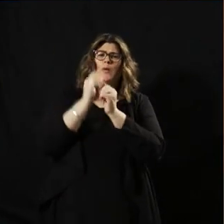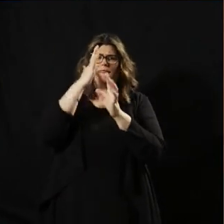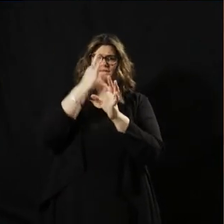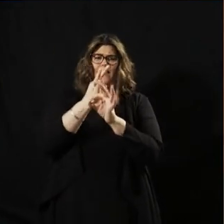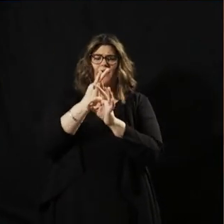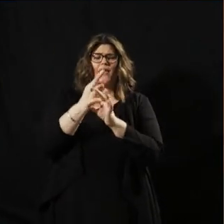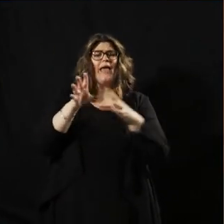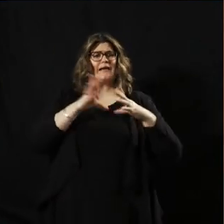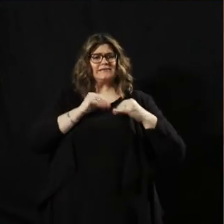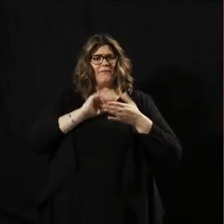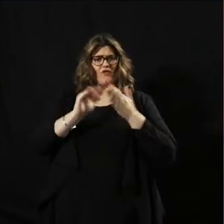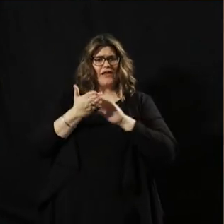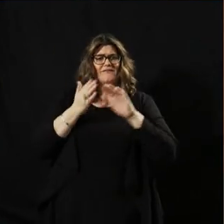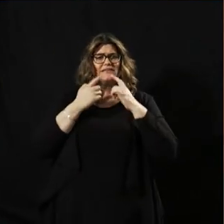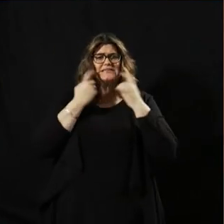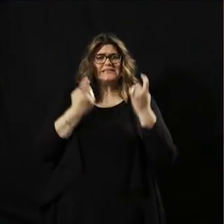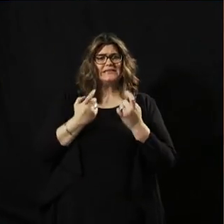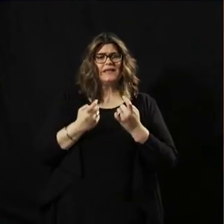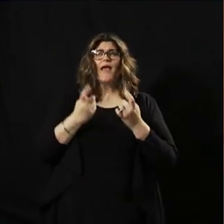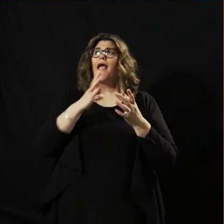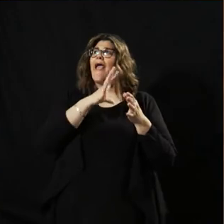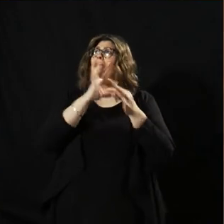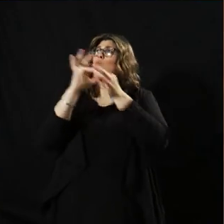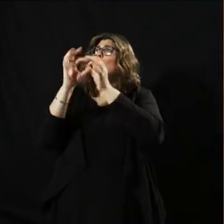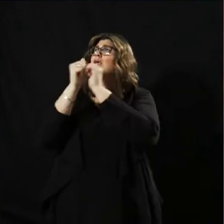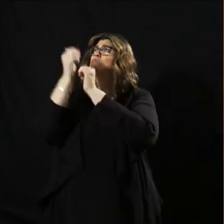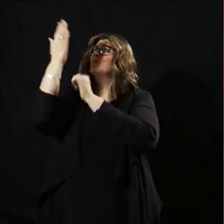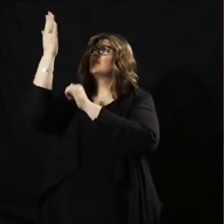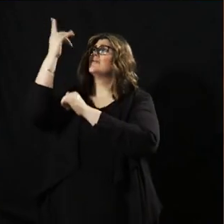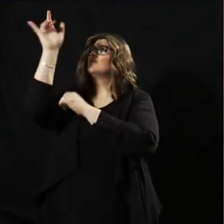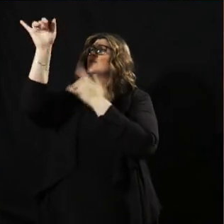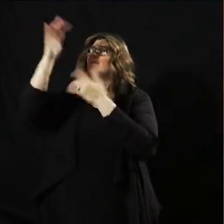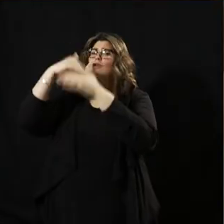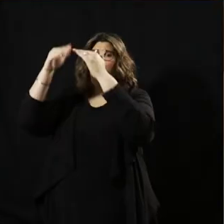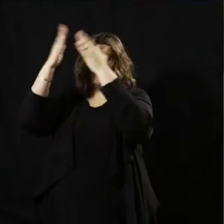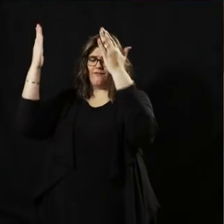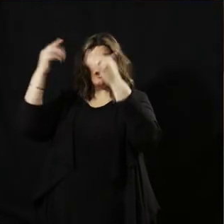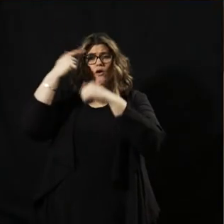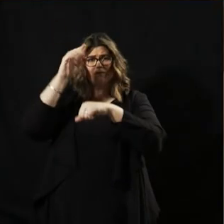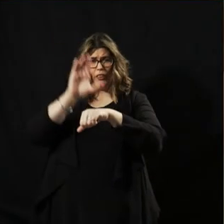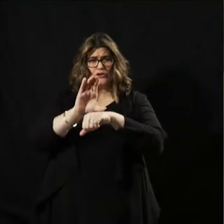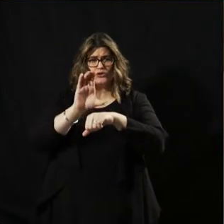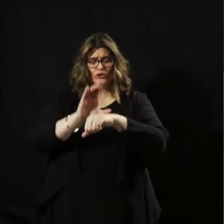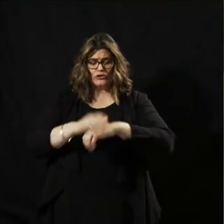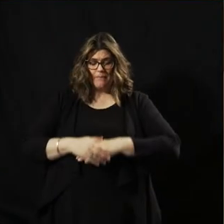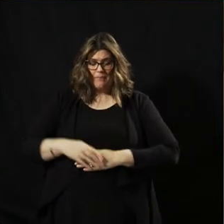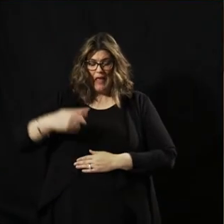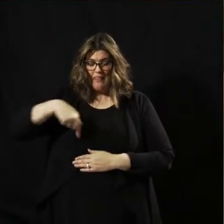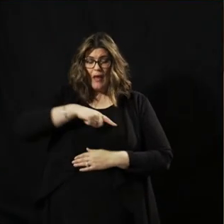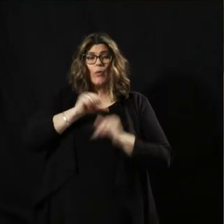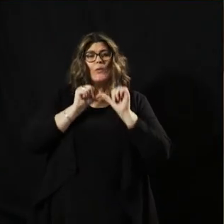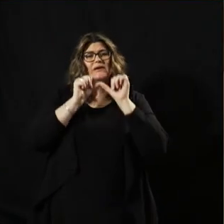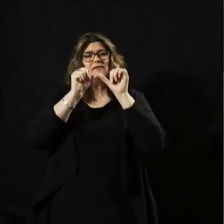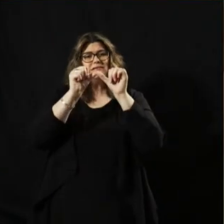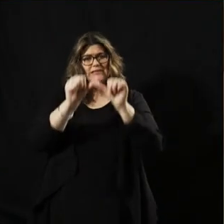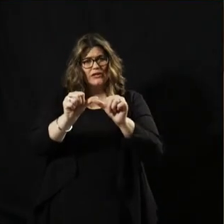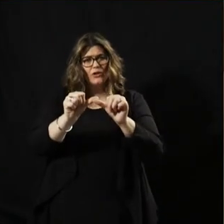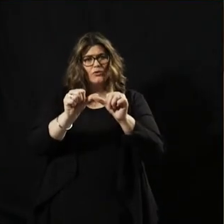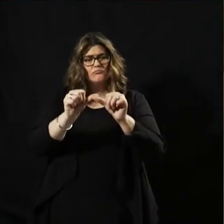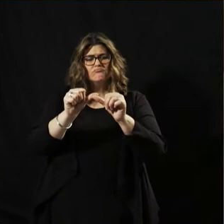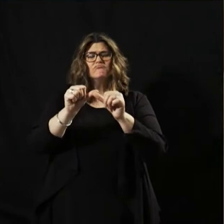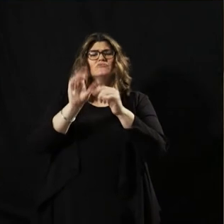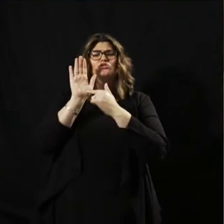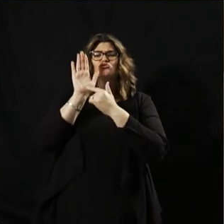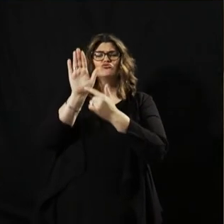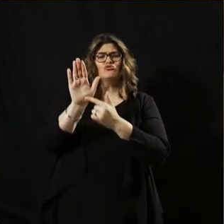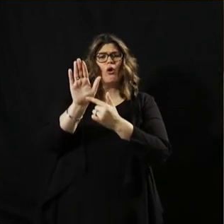of sins, and to rise with him. For the church, that we will continue to be instruments of